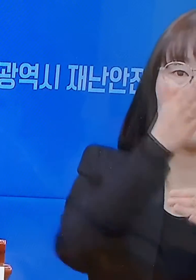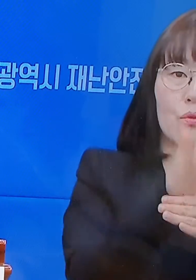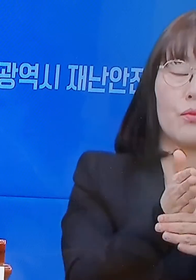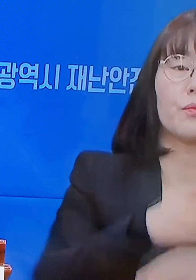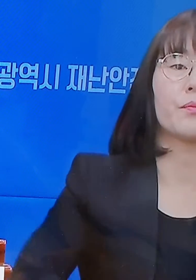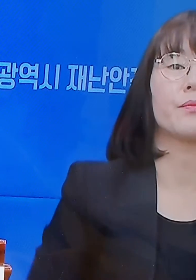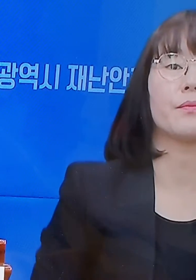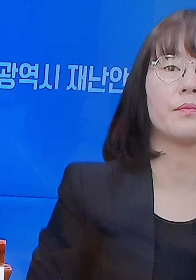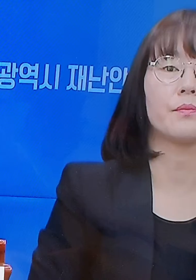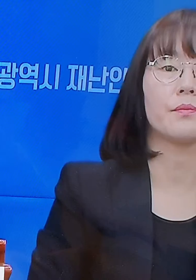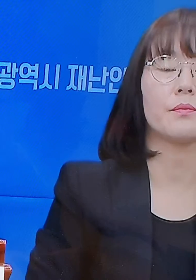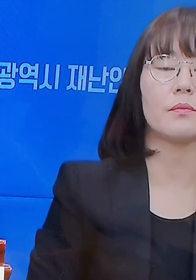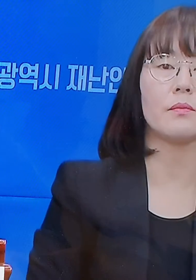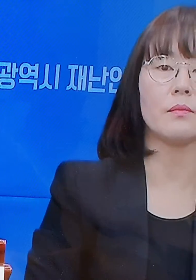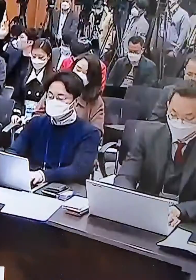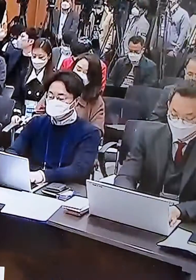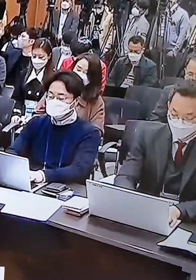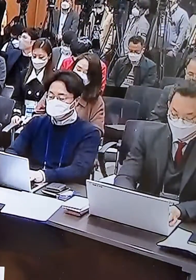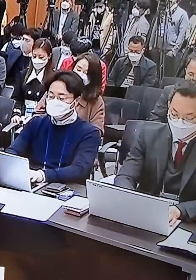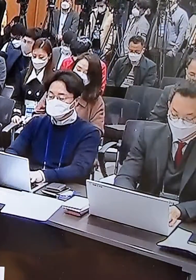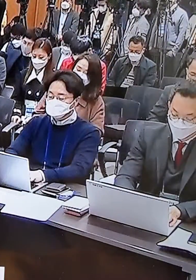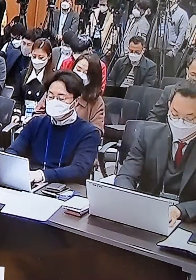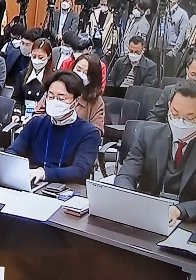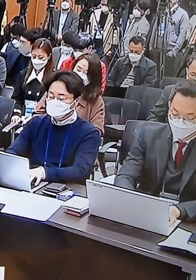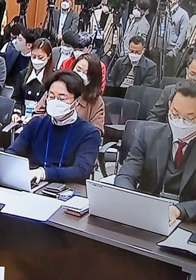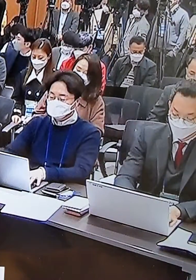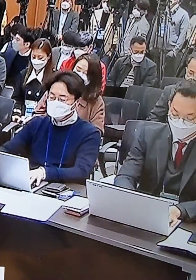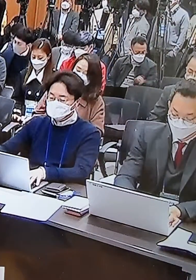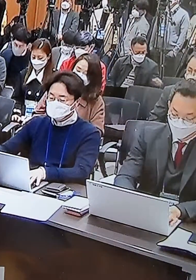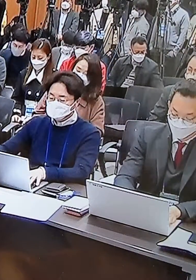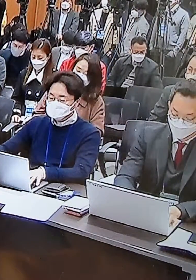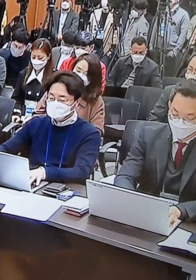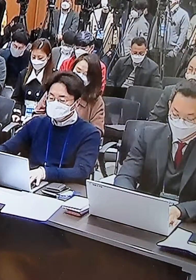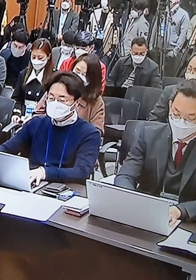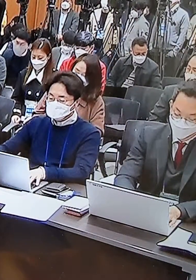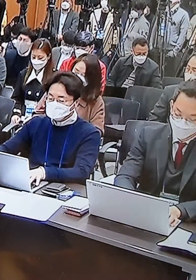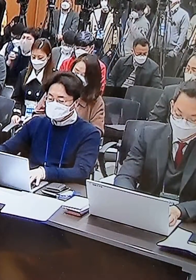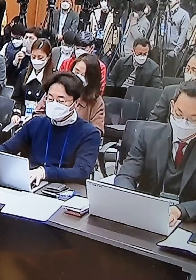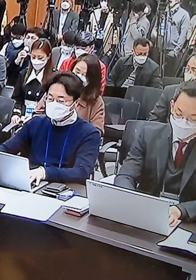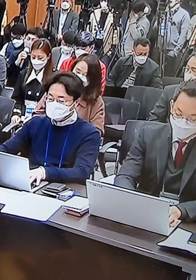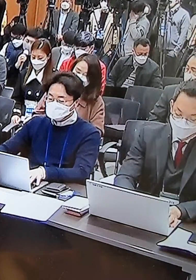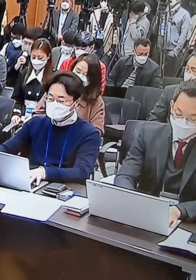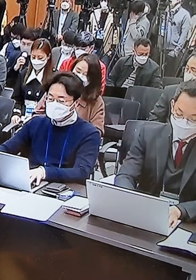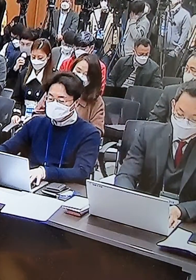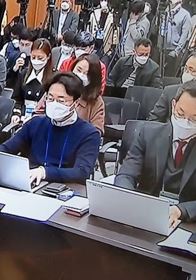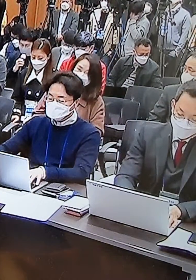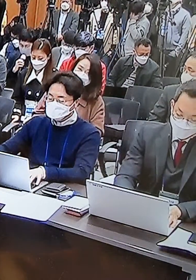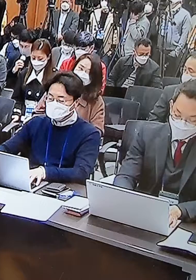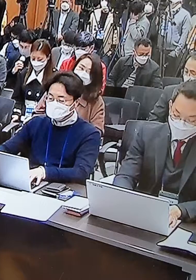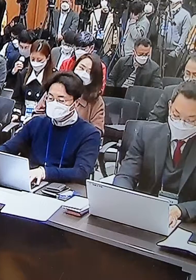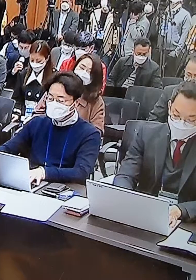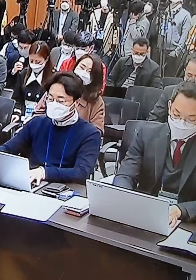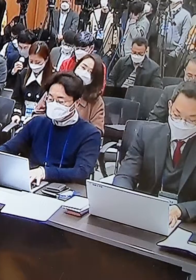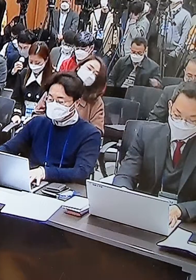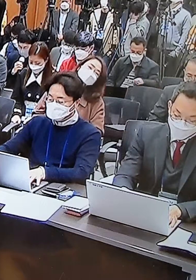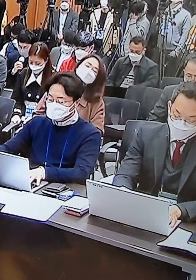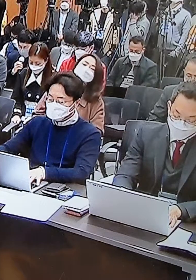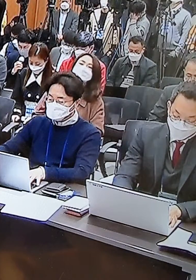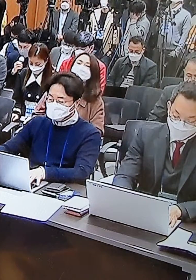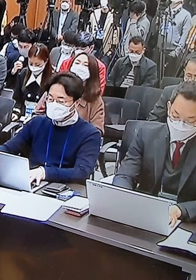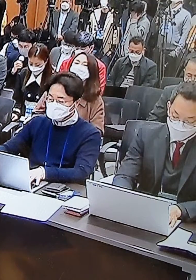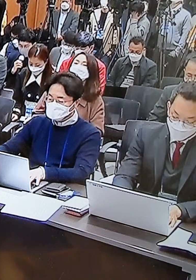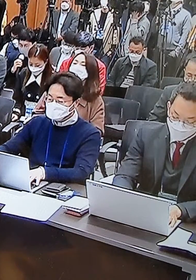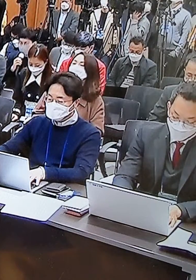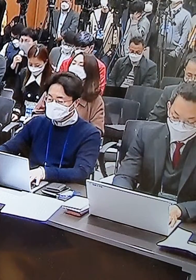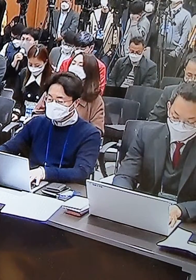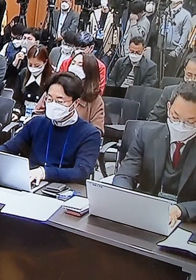Let me suggest a Korean cold treatment. Traditionally, when you catch a cold, we heat up the floor